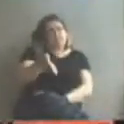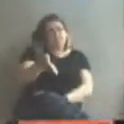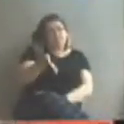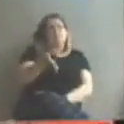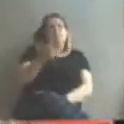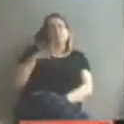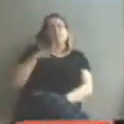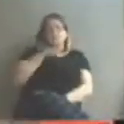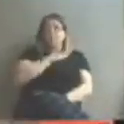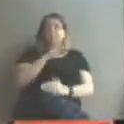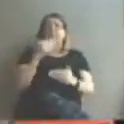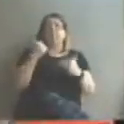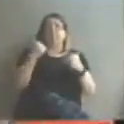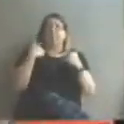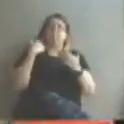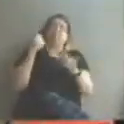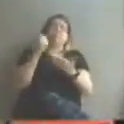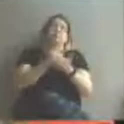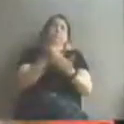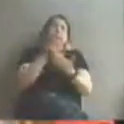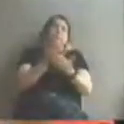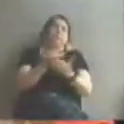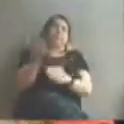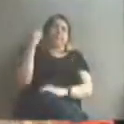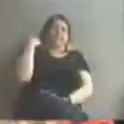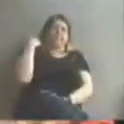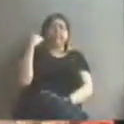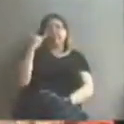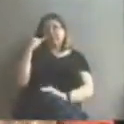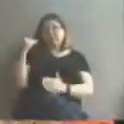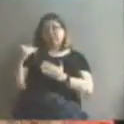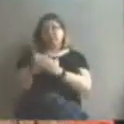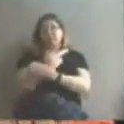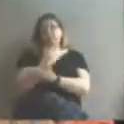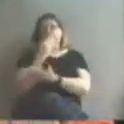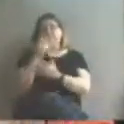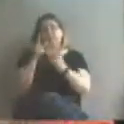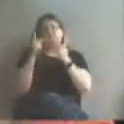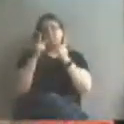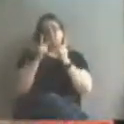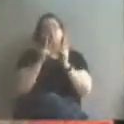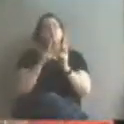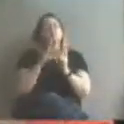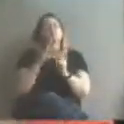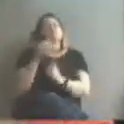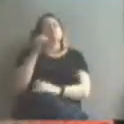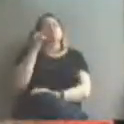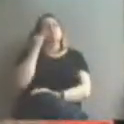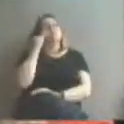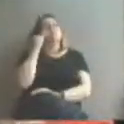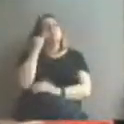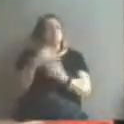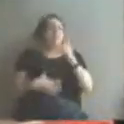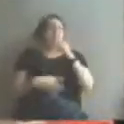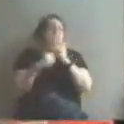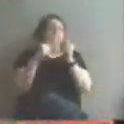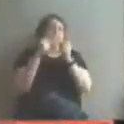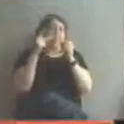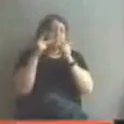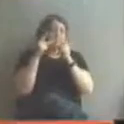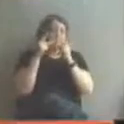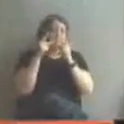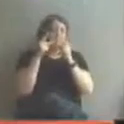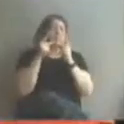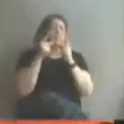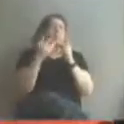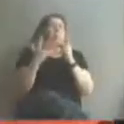that the board has approved the funding if it is new funding position. But also if they are adding a position,